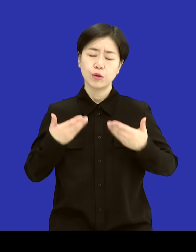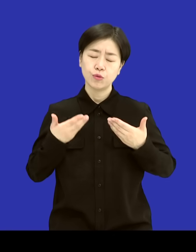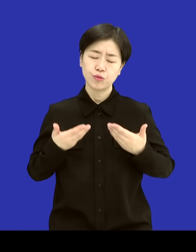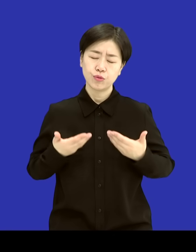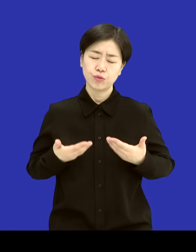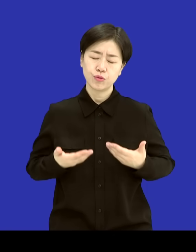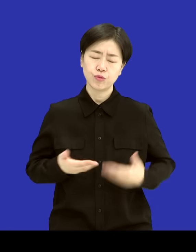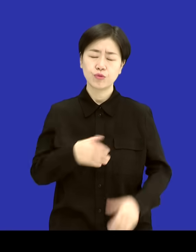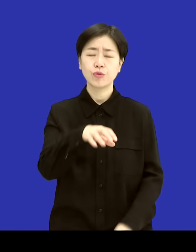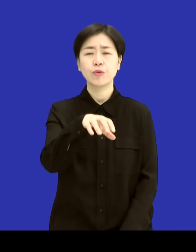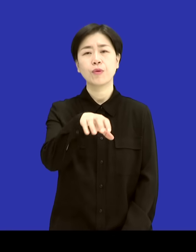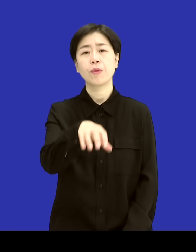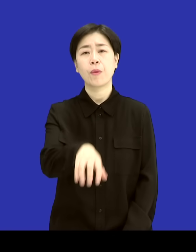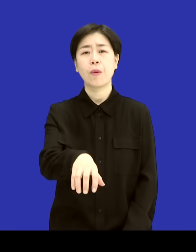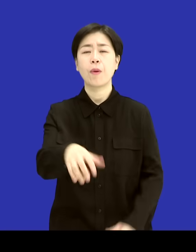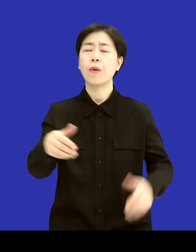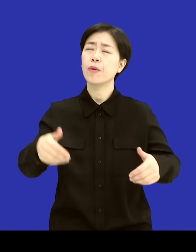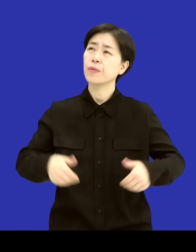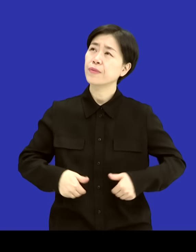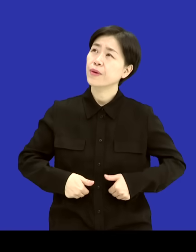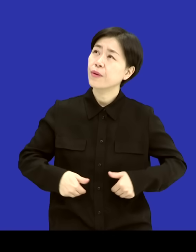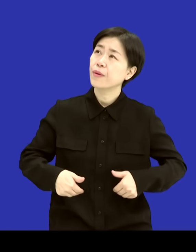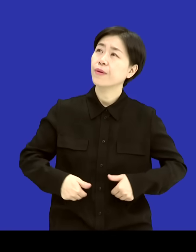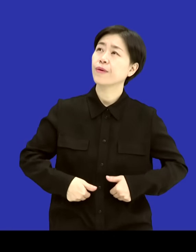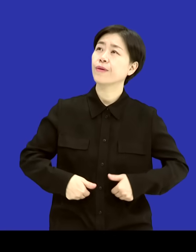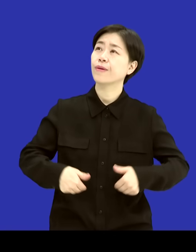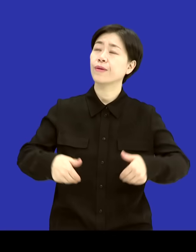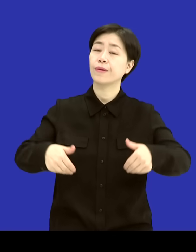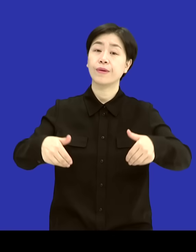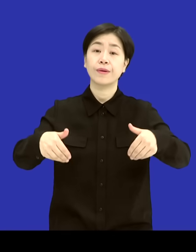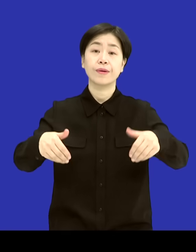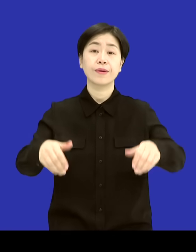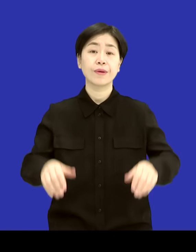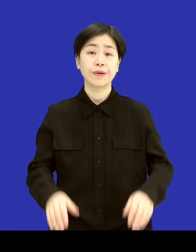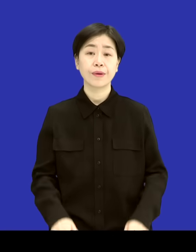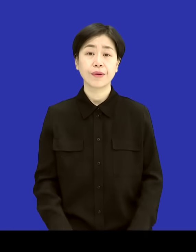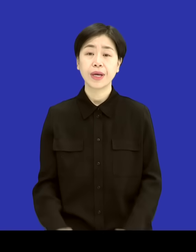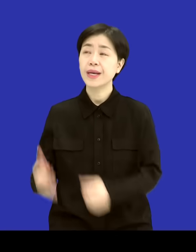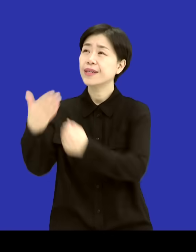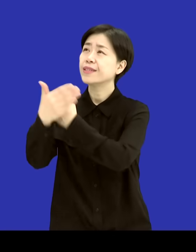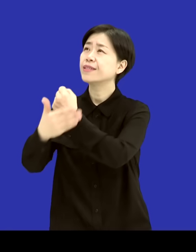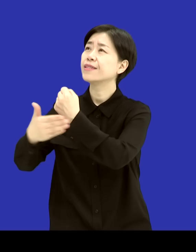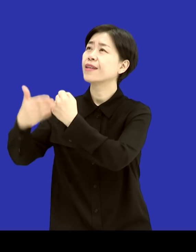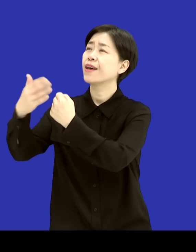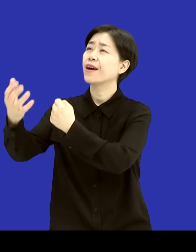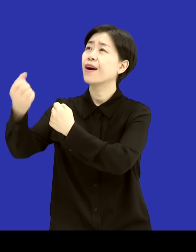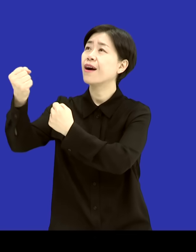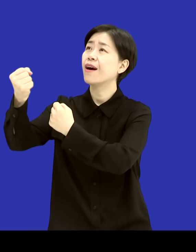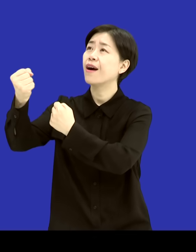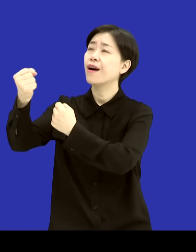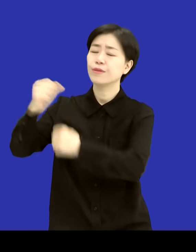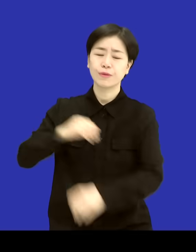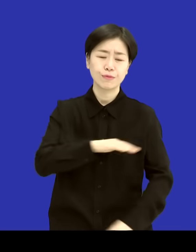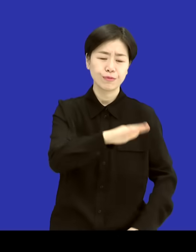need to find a place. Guide us with your